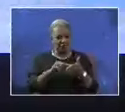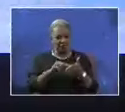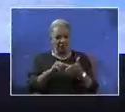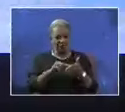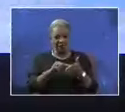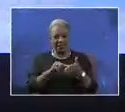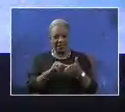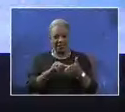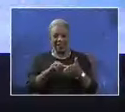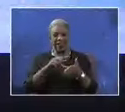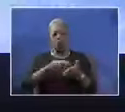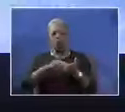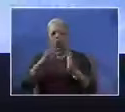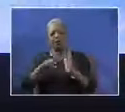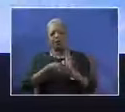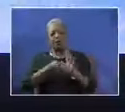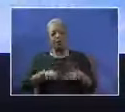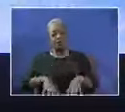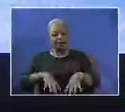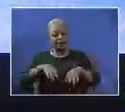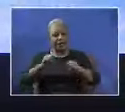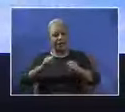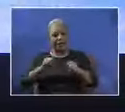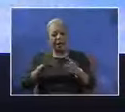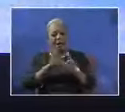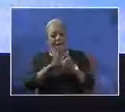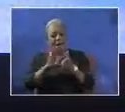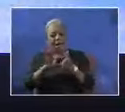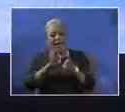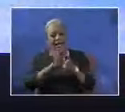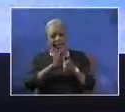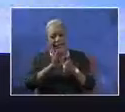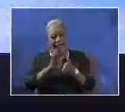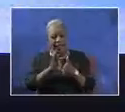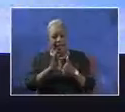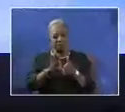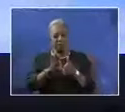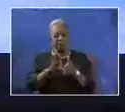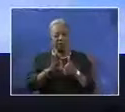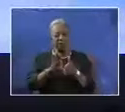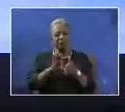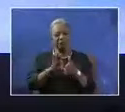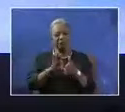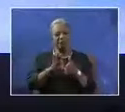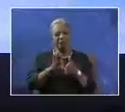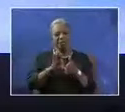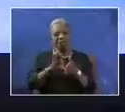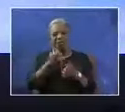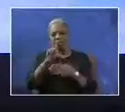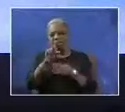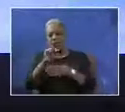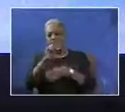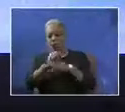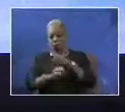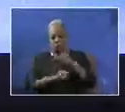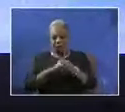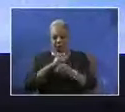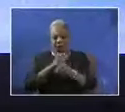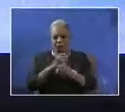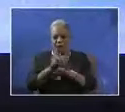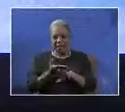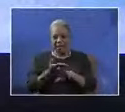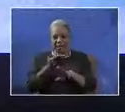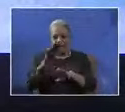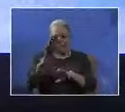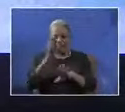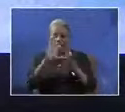Take a census. Verse 2, take a census of all the congregation, the sons of Israel, 20 years and upward. So we've got a book in the